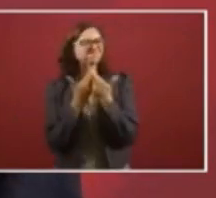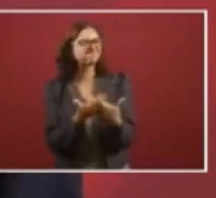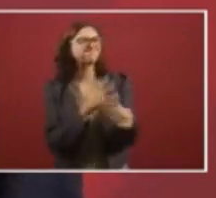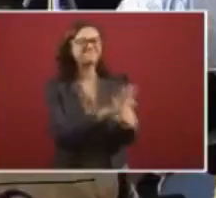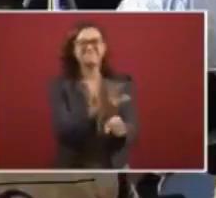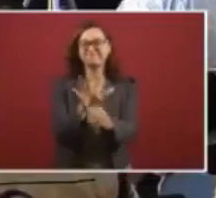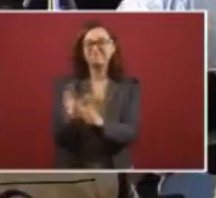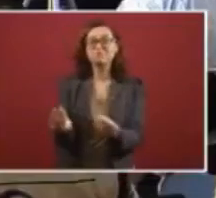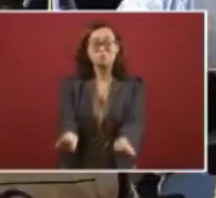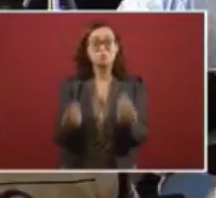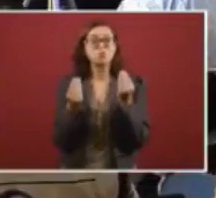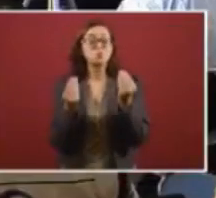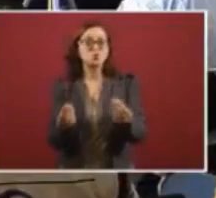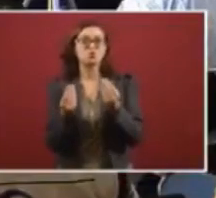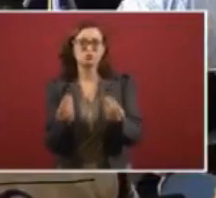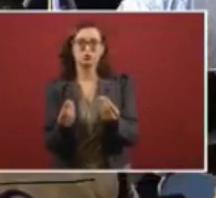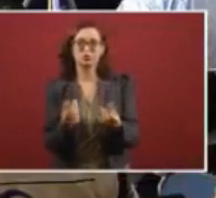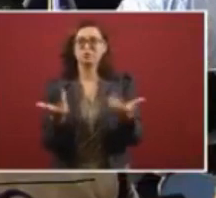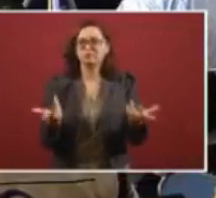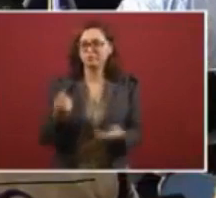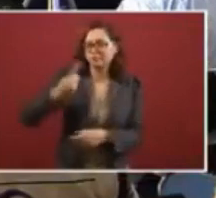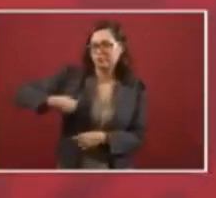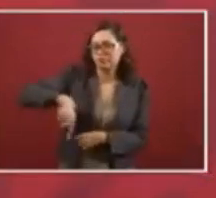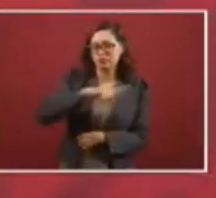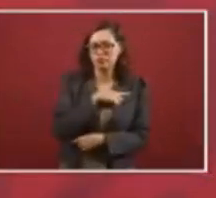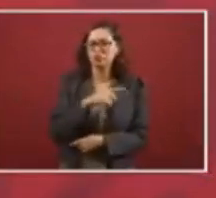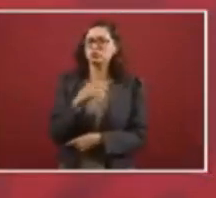because the country has had a lot to do,